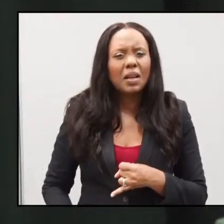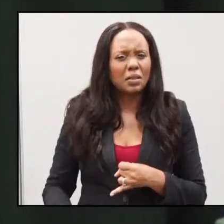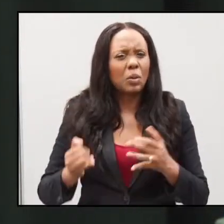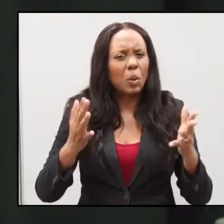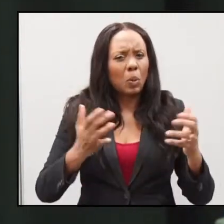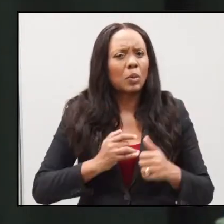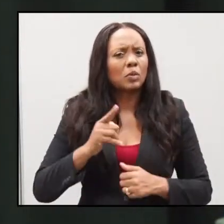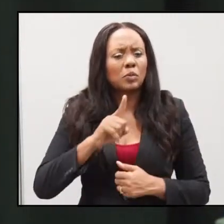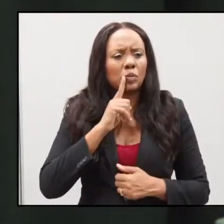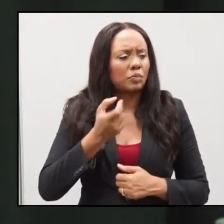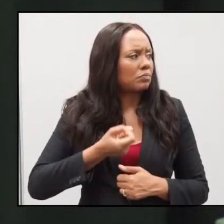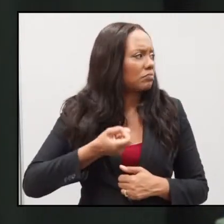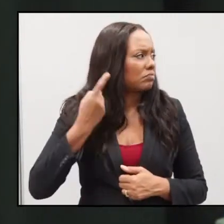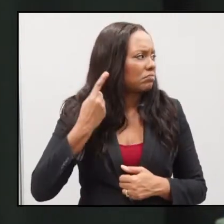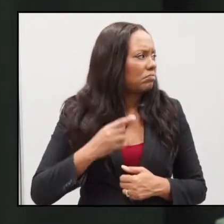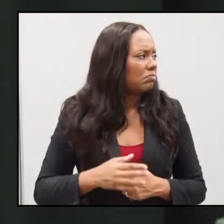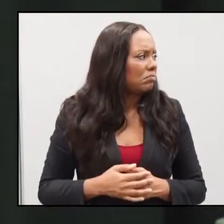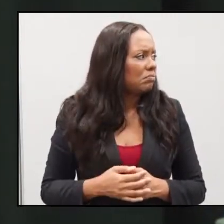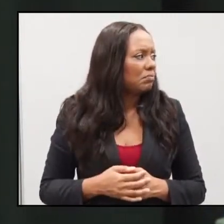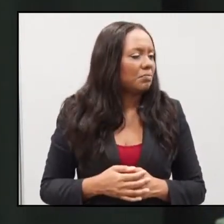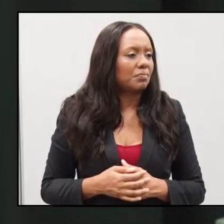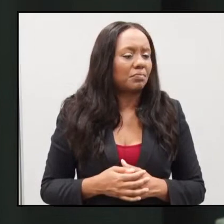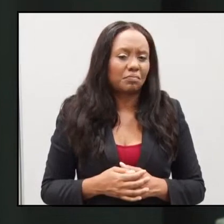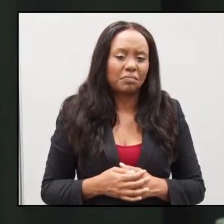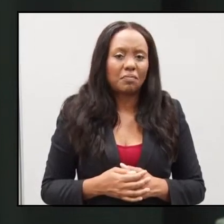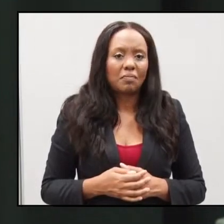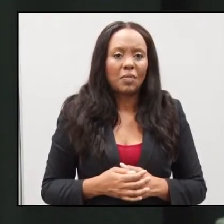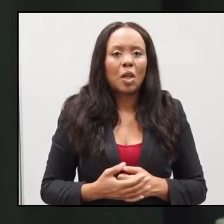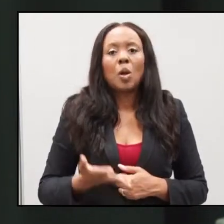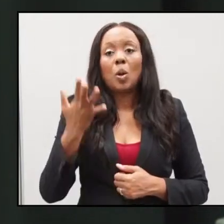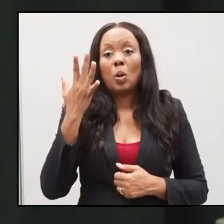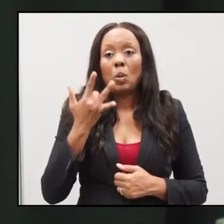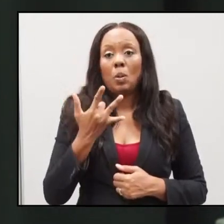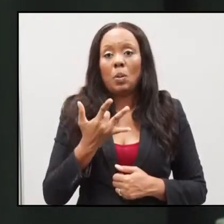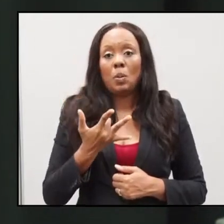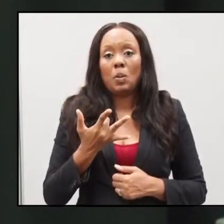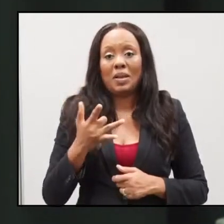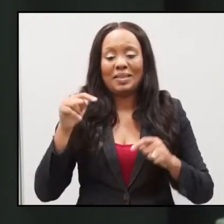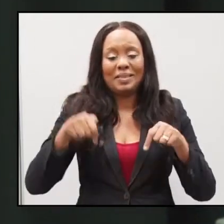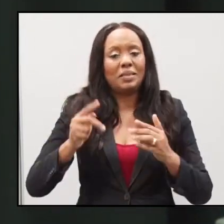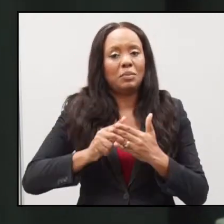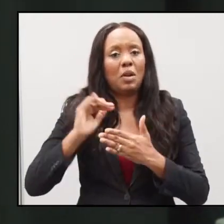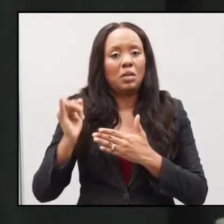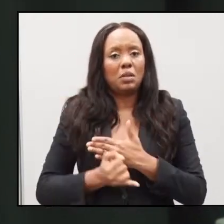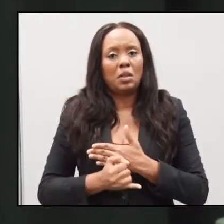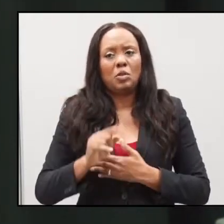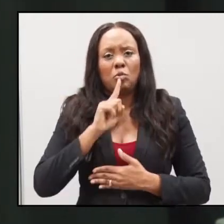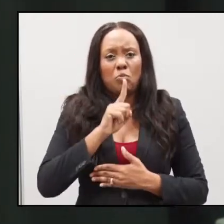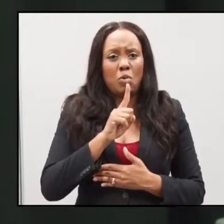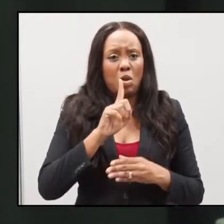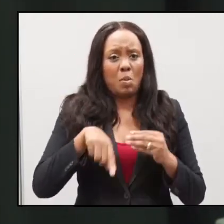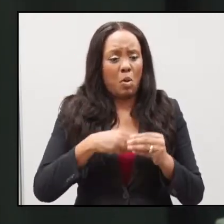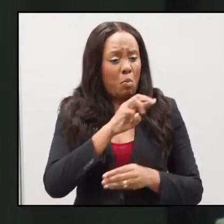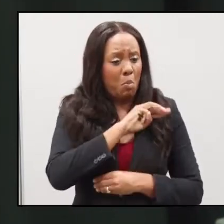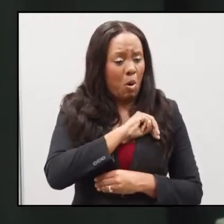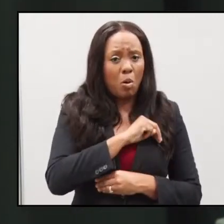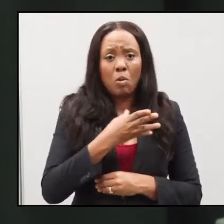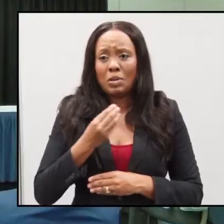let me put it a different way, as to why this is both a moral imperative and an economic necessity. Thank you.